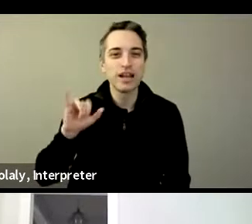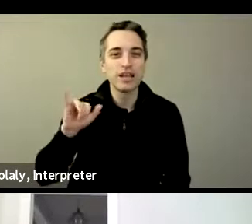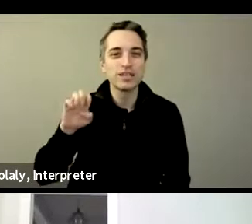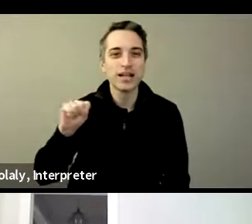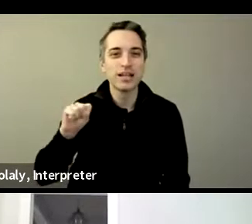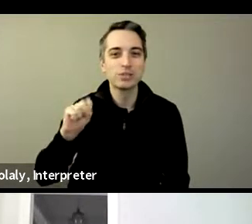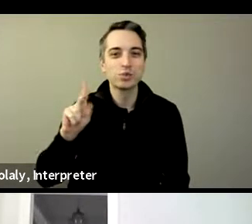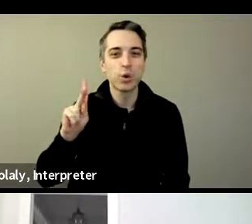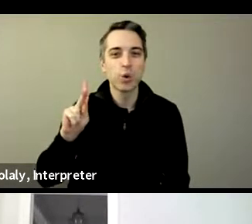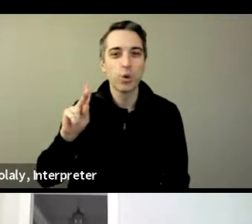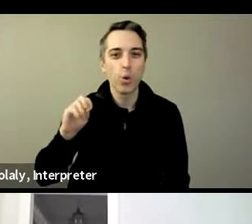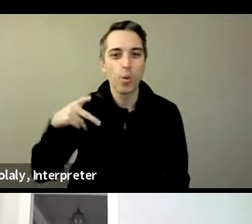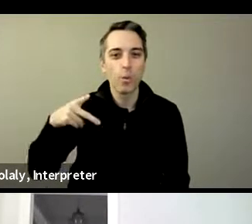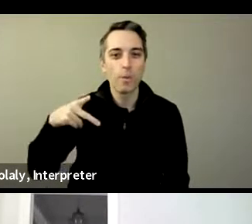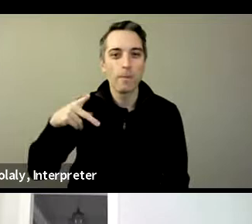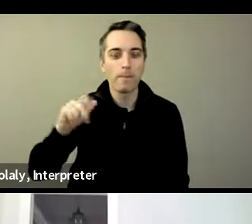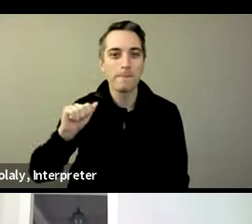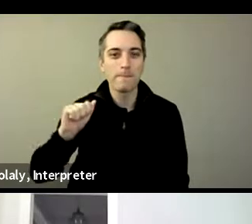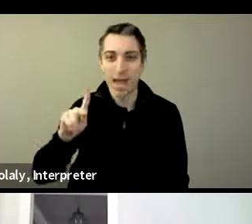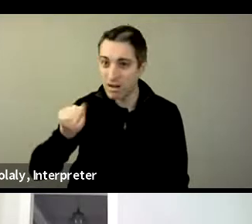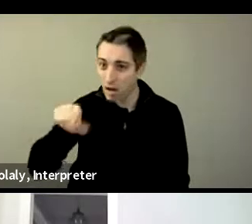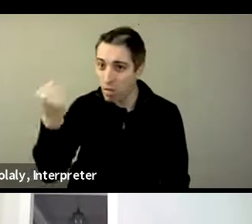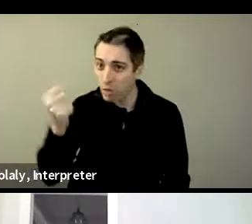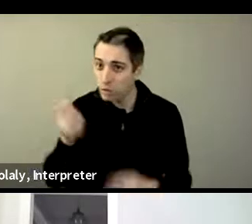Are the other two with us?